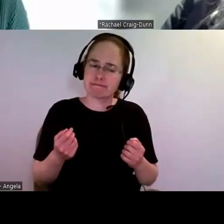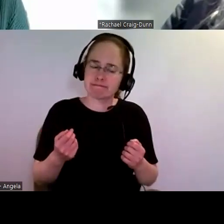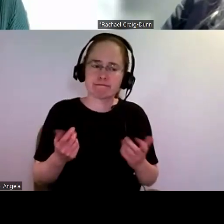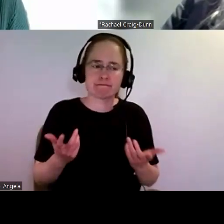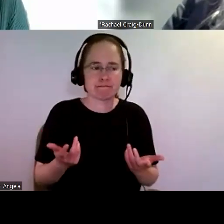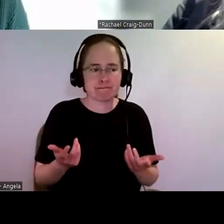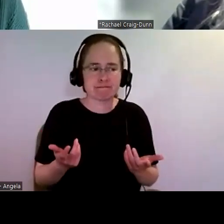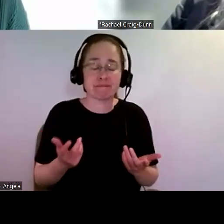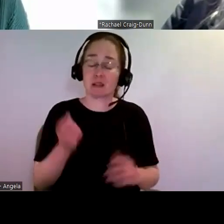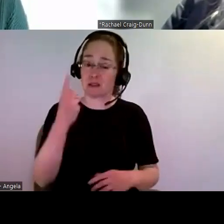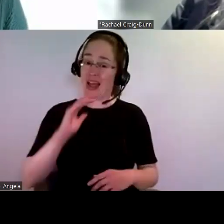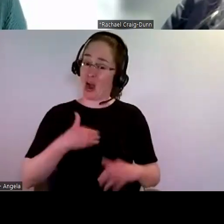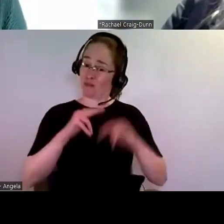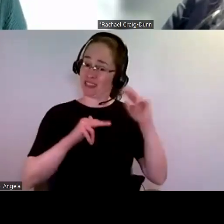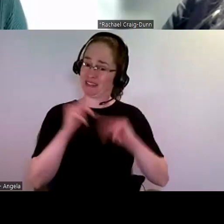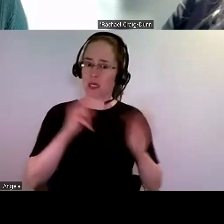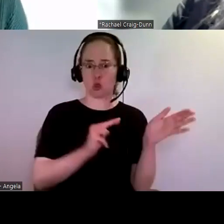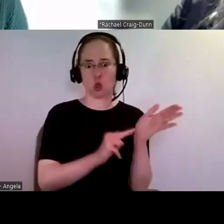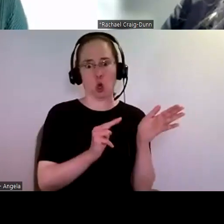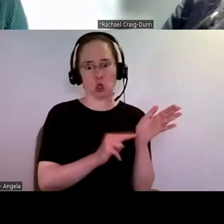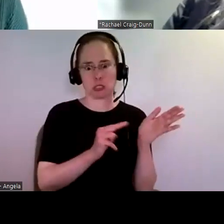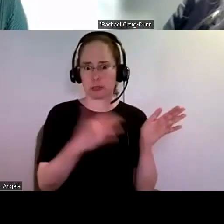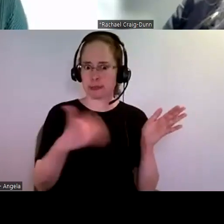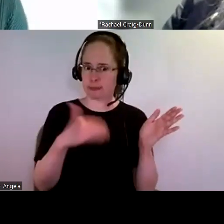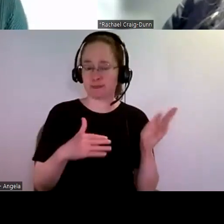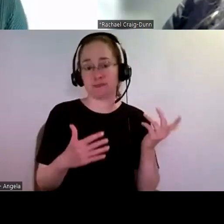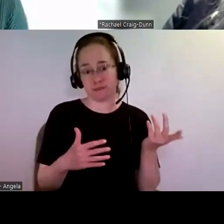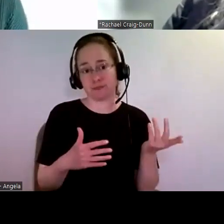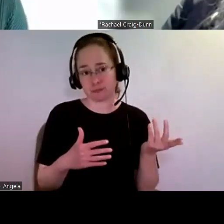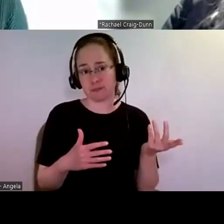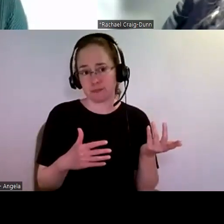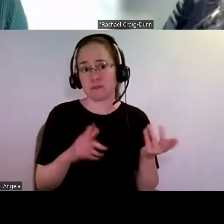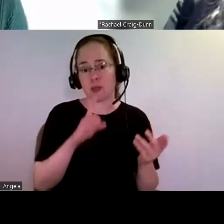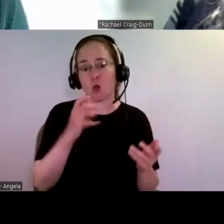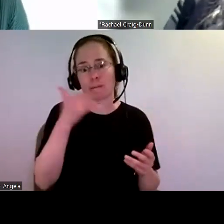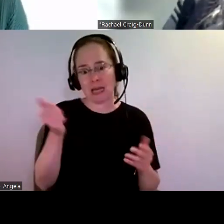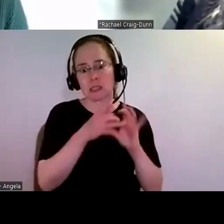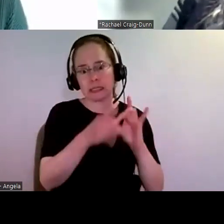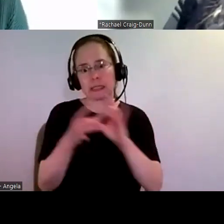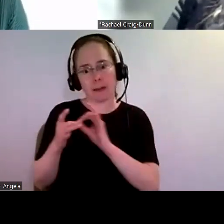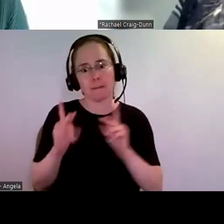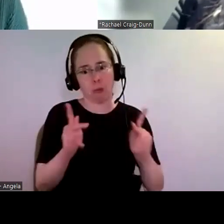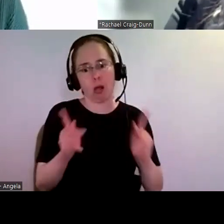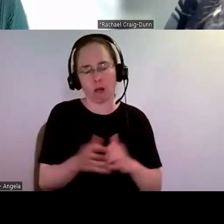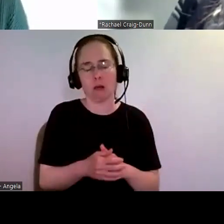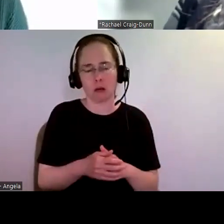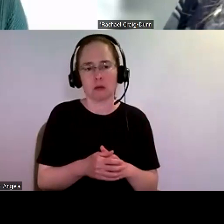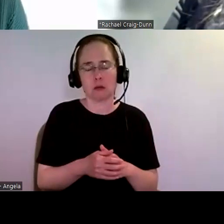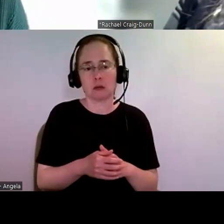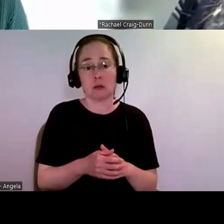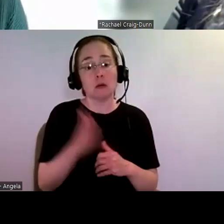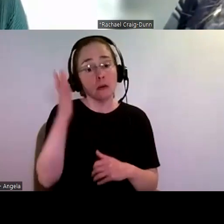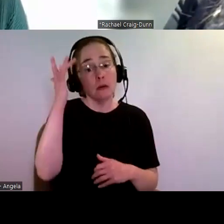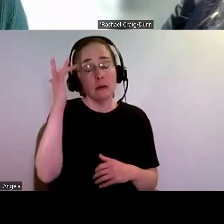in our facility, the nurses are really the ones who are the connectors. And I think the reason